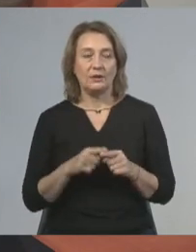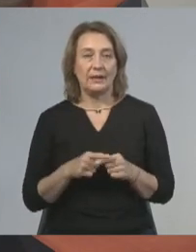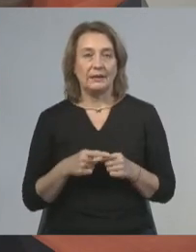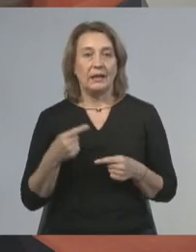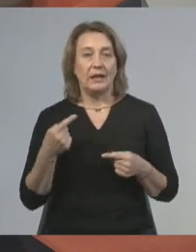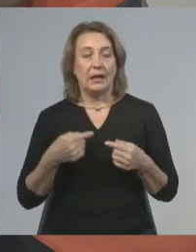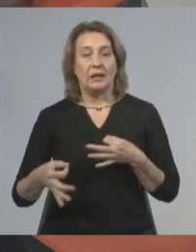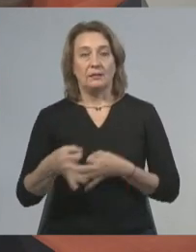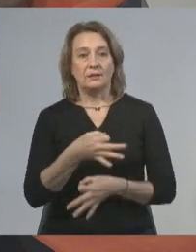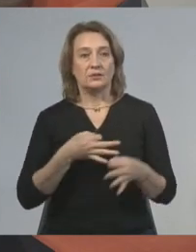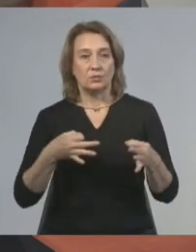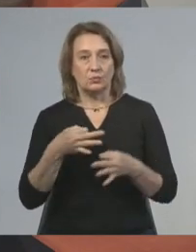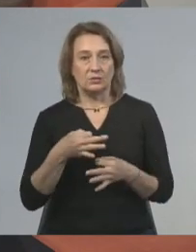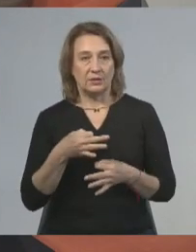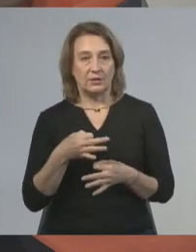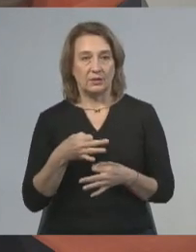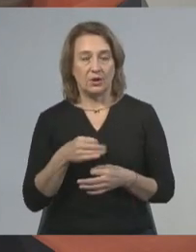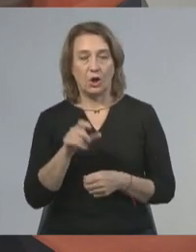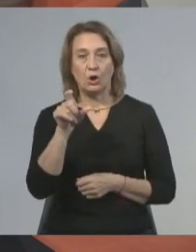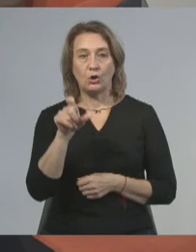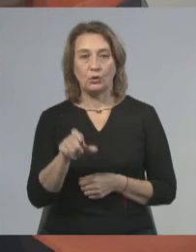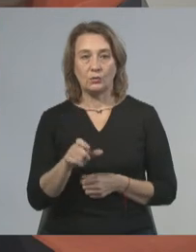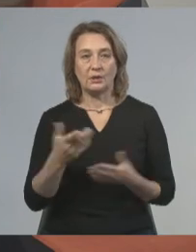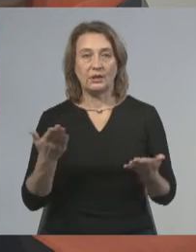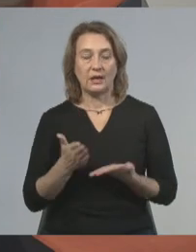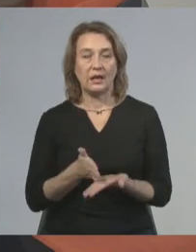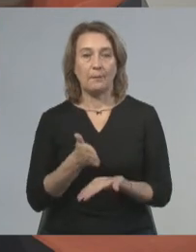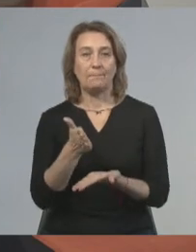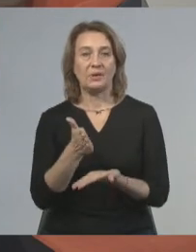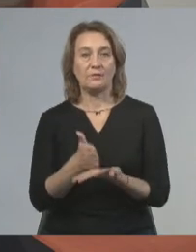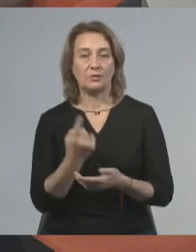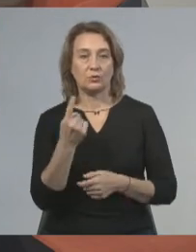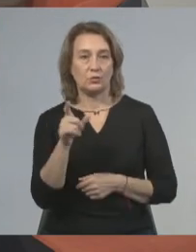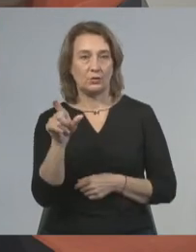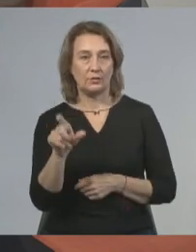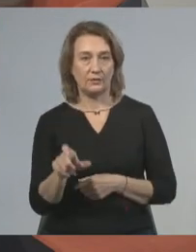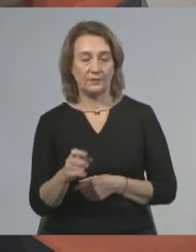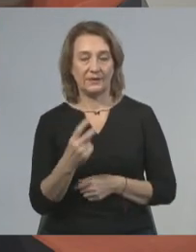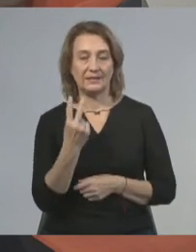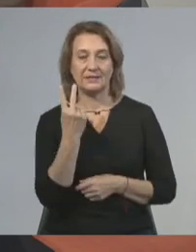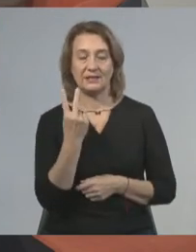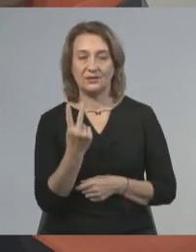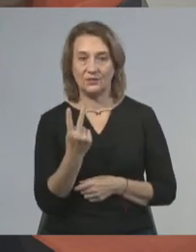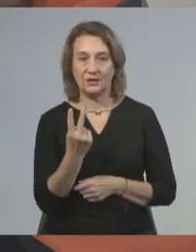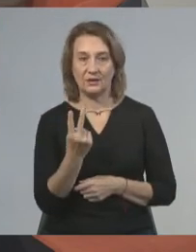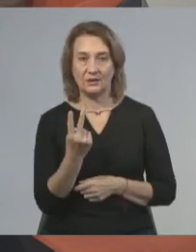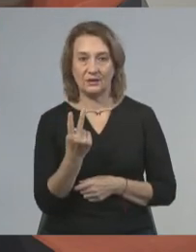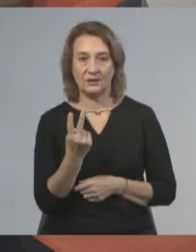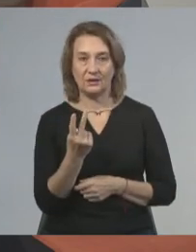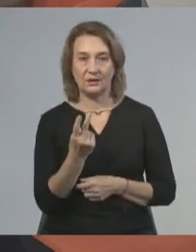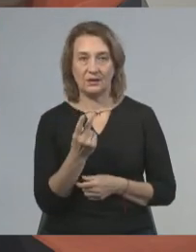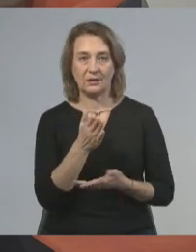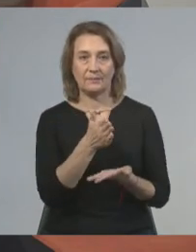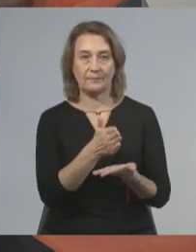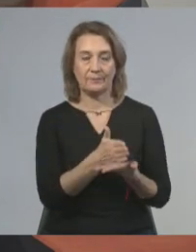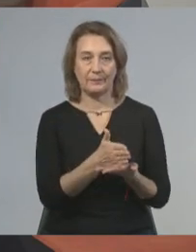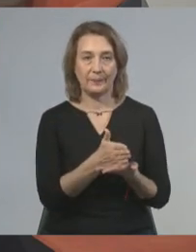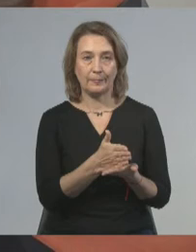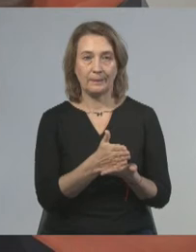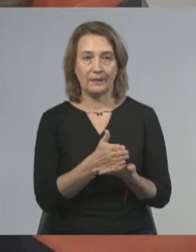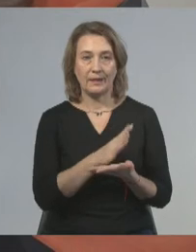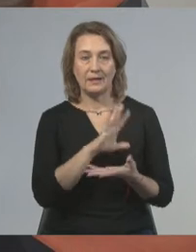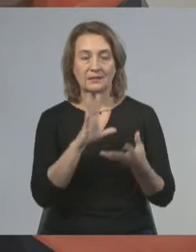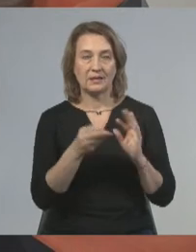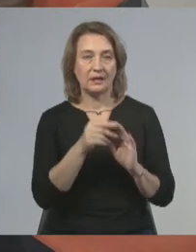andre dictarenko to comment on that to say his final words on these